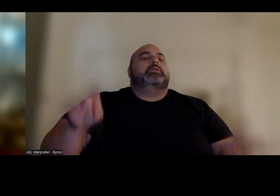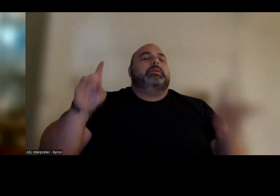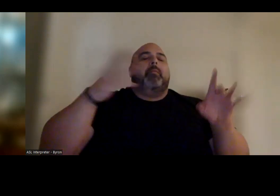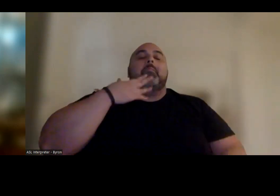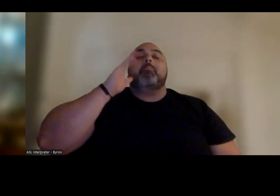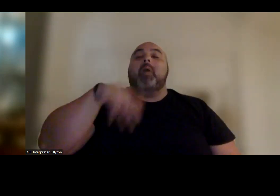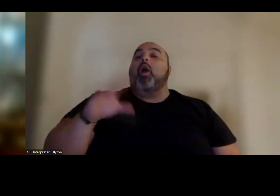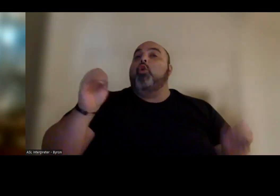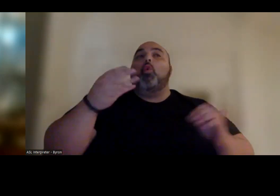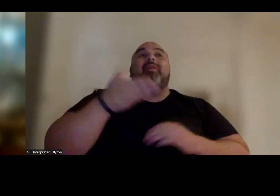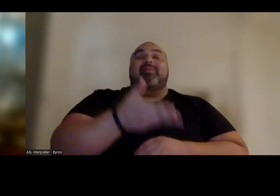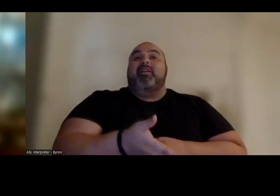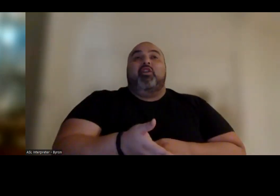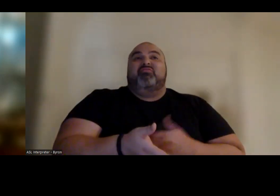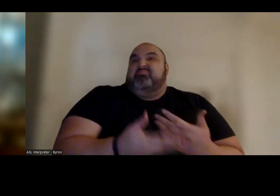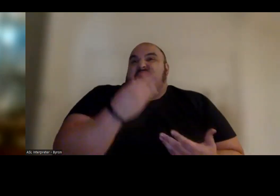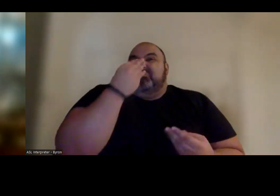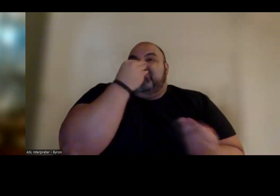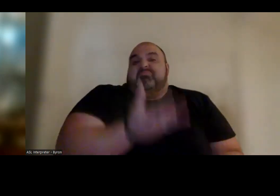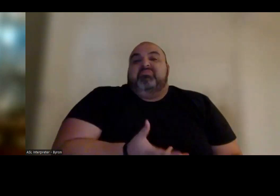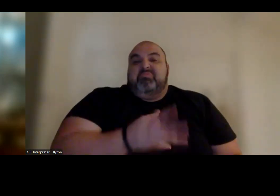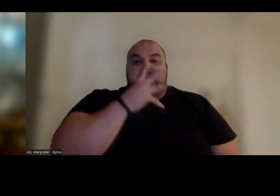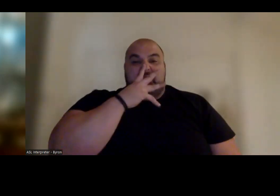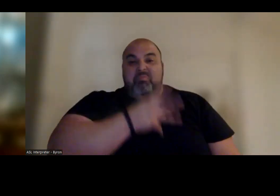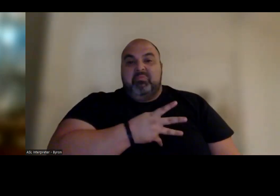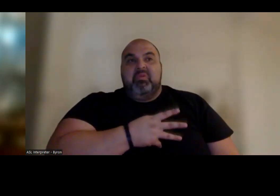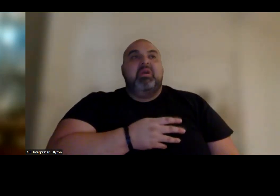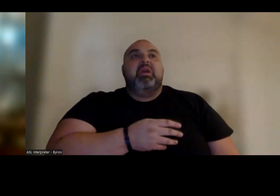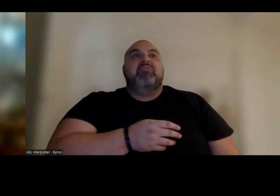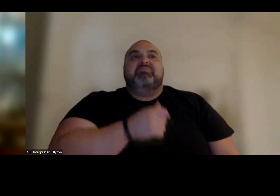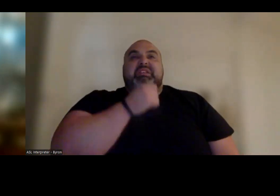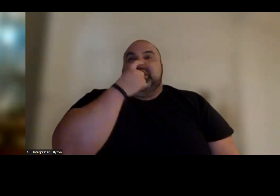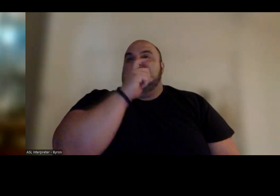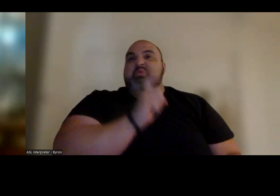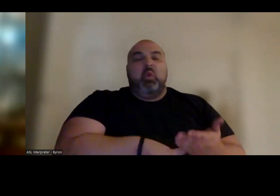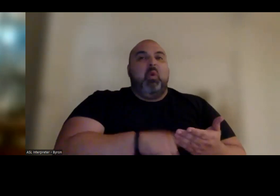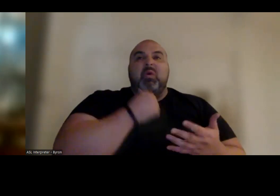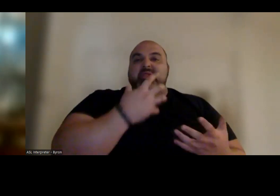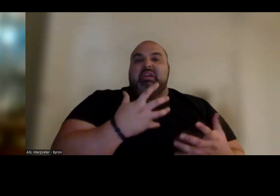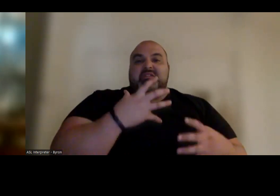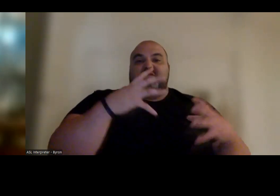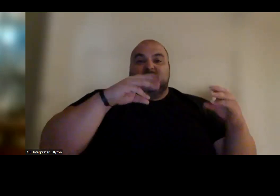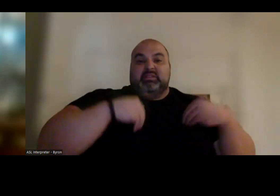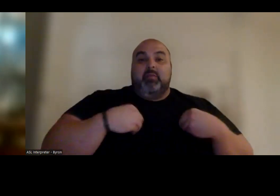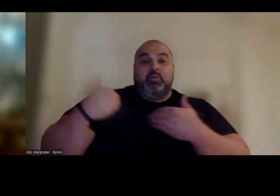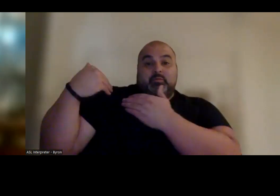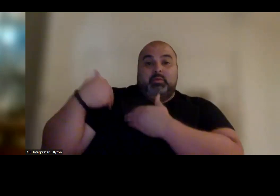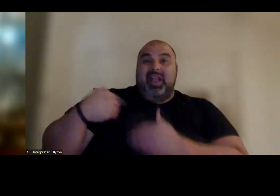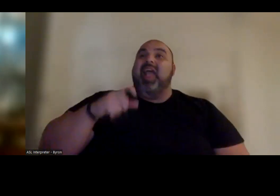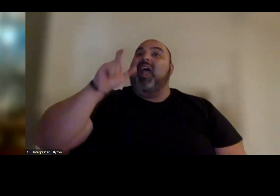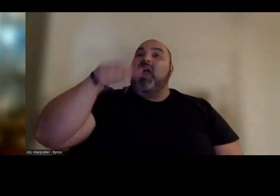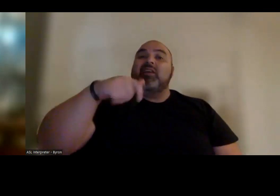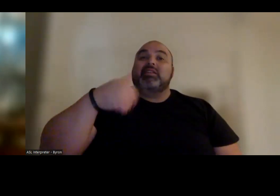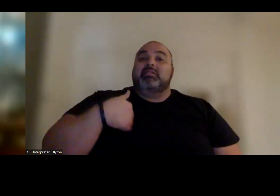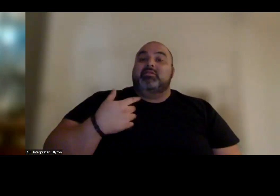facility seemed like it mattered. It wasn't clear that they even noticed, nor would they take responsibility, and I had to stand by helpless